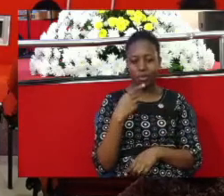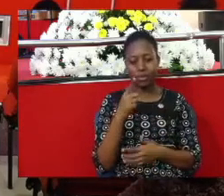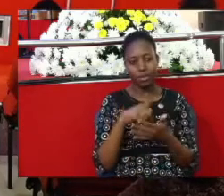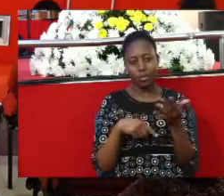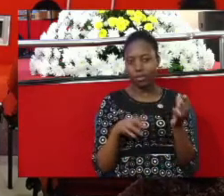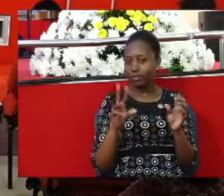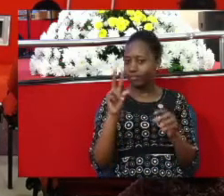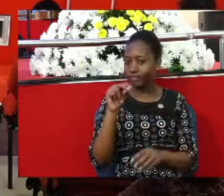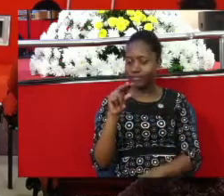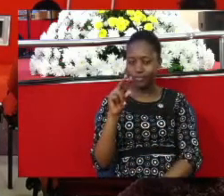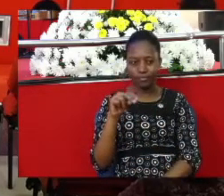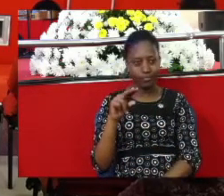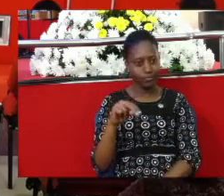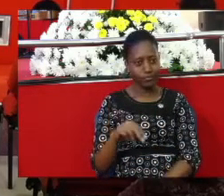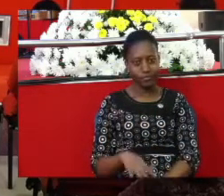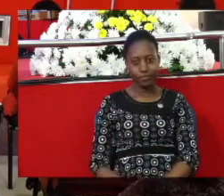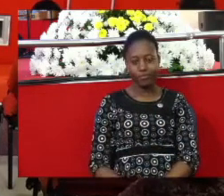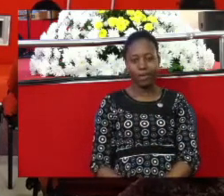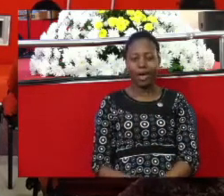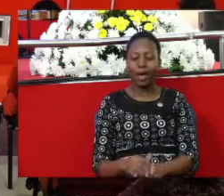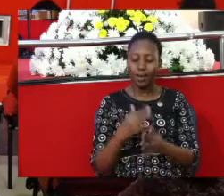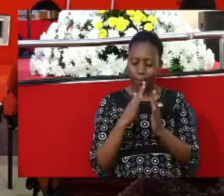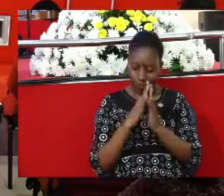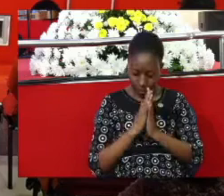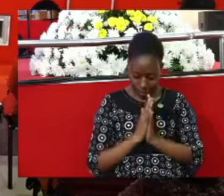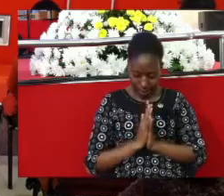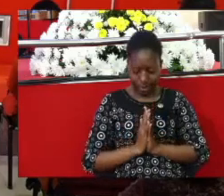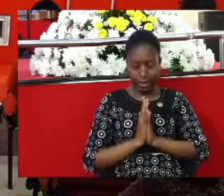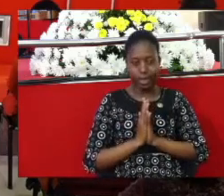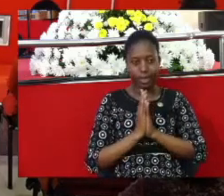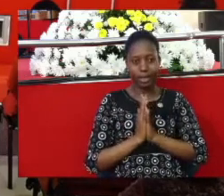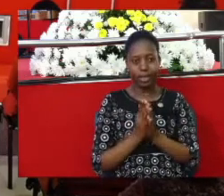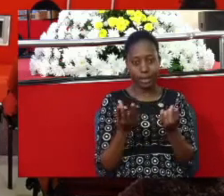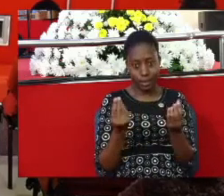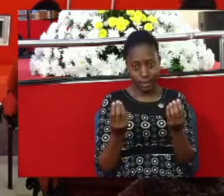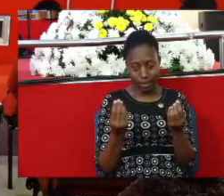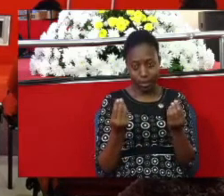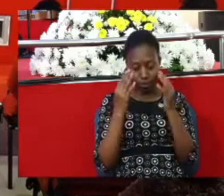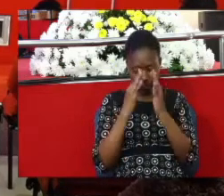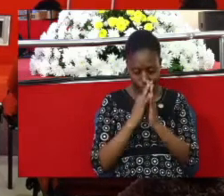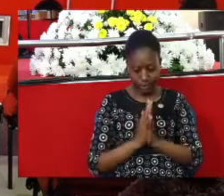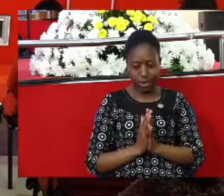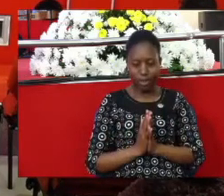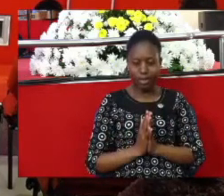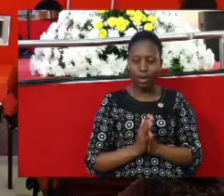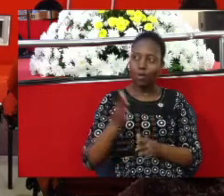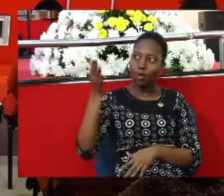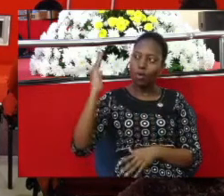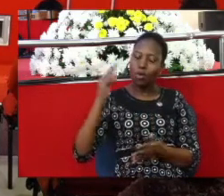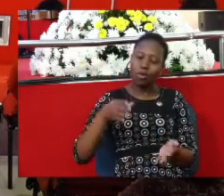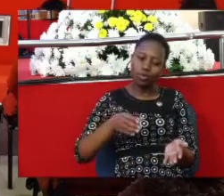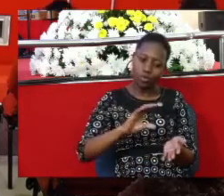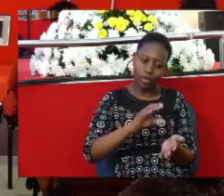Radical prayer. Radical prayer is, Lord, it doesn't matter where you are going to enlarge me, but enlarge